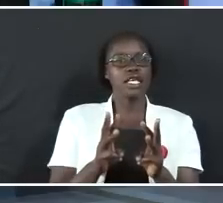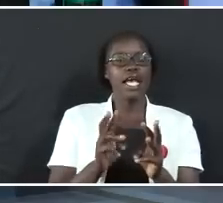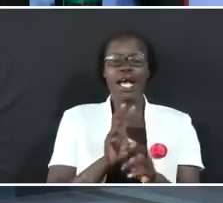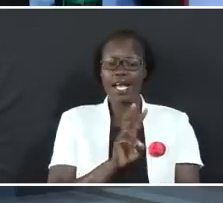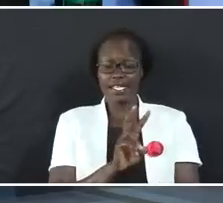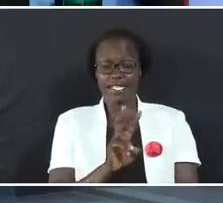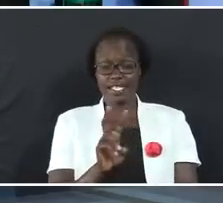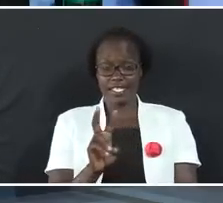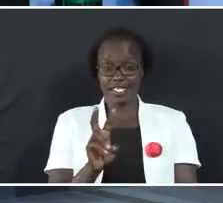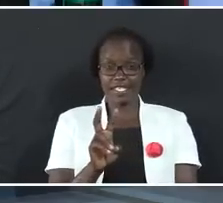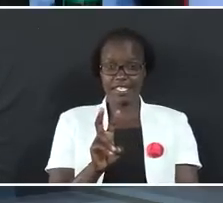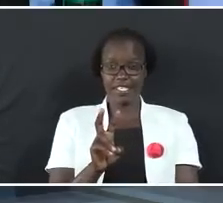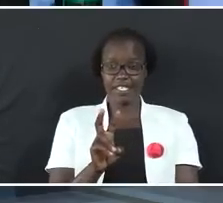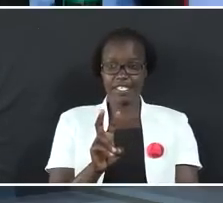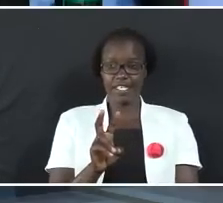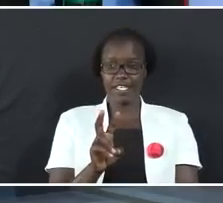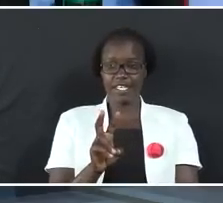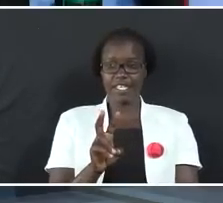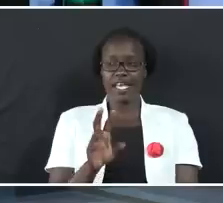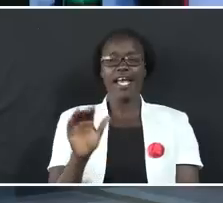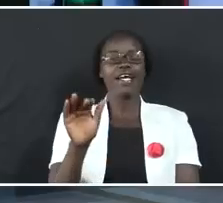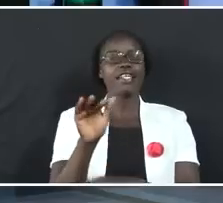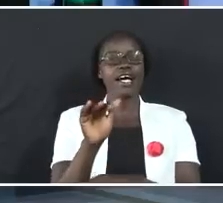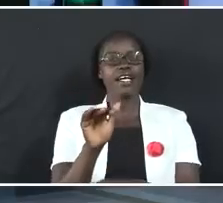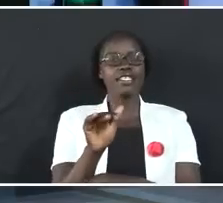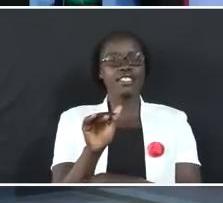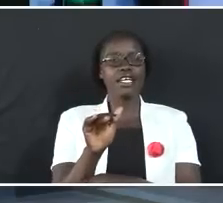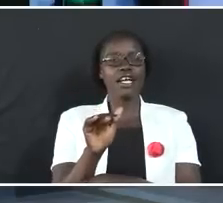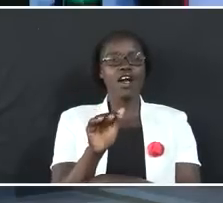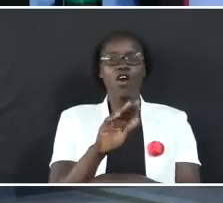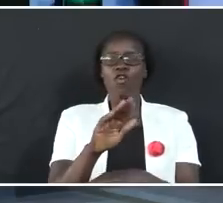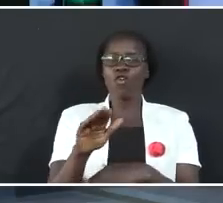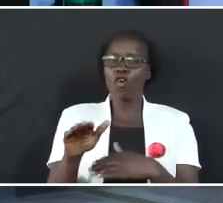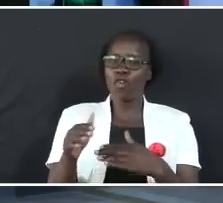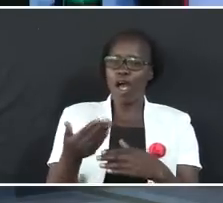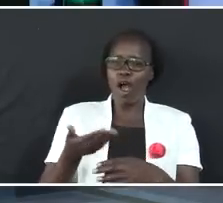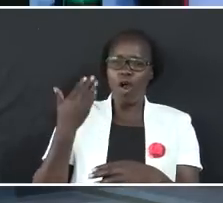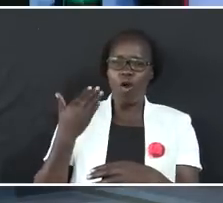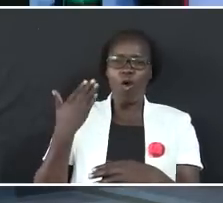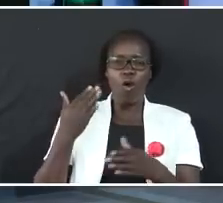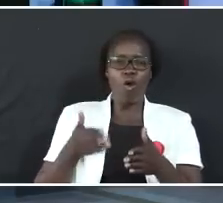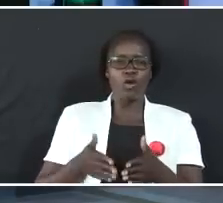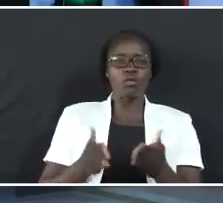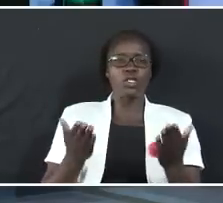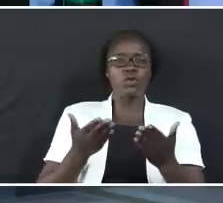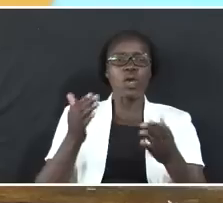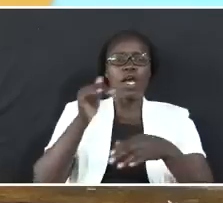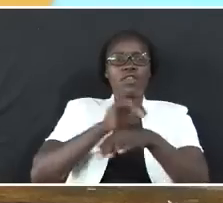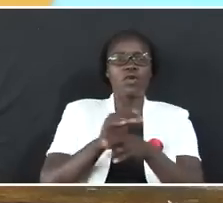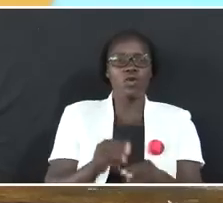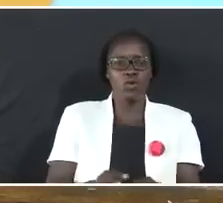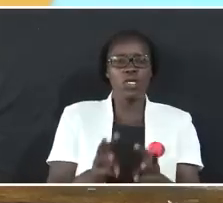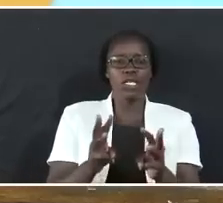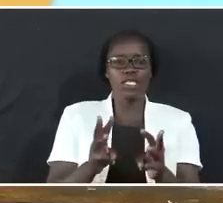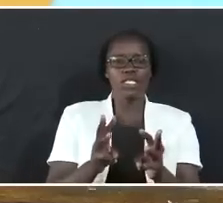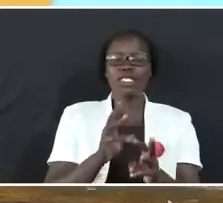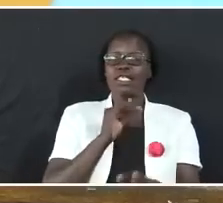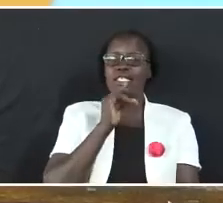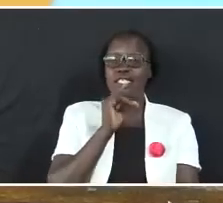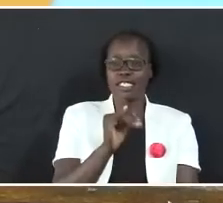see and ask for the old paths where the good way